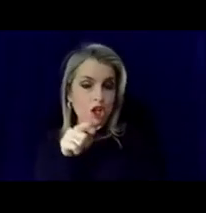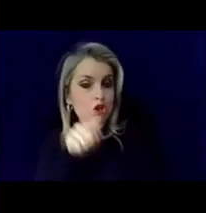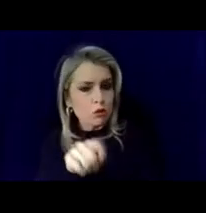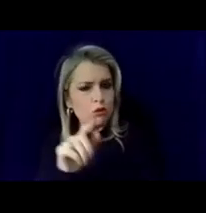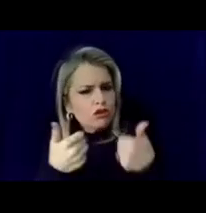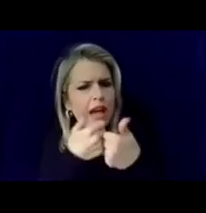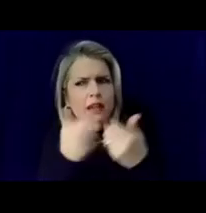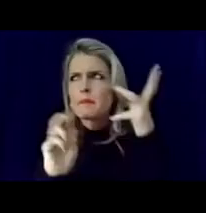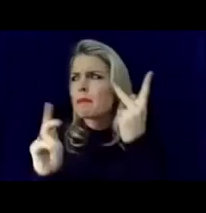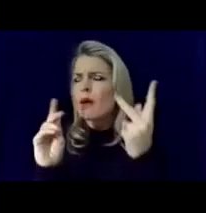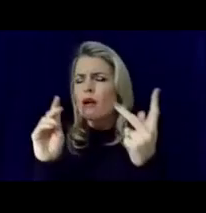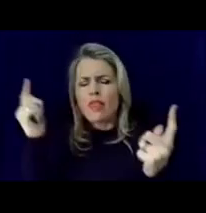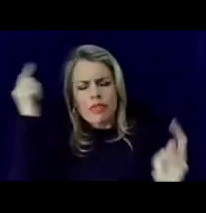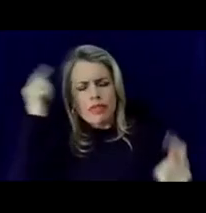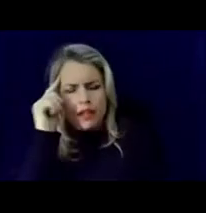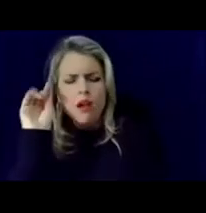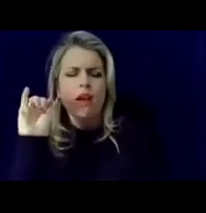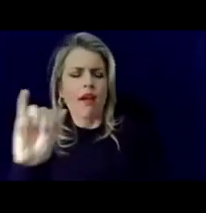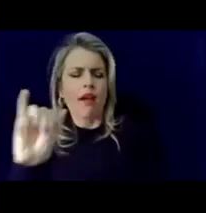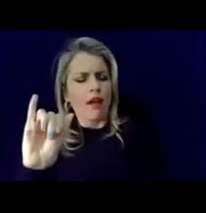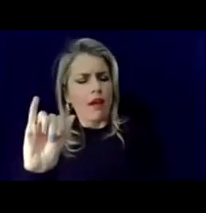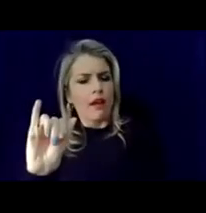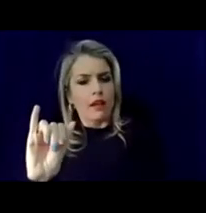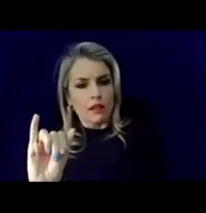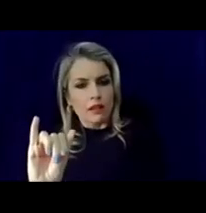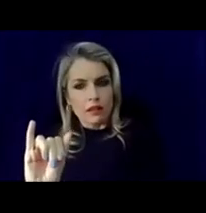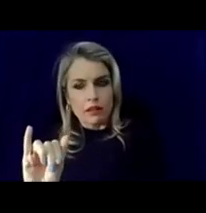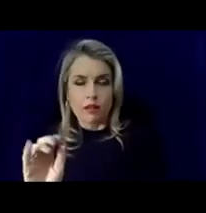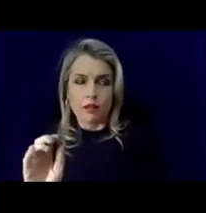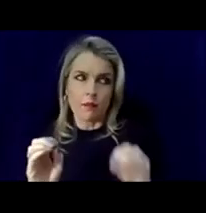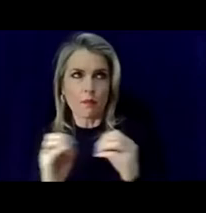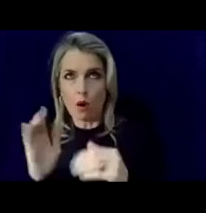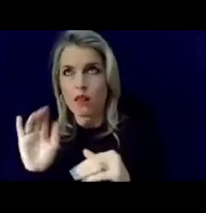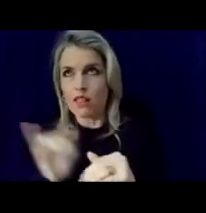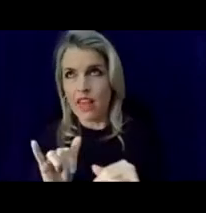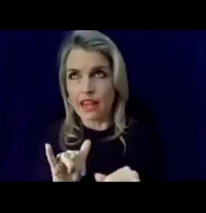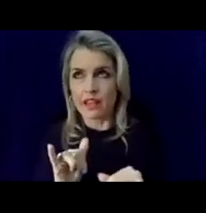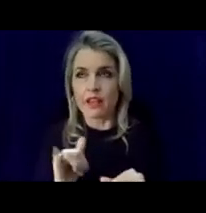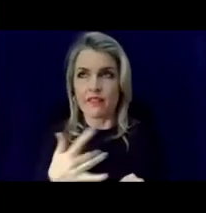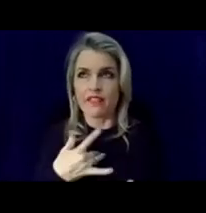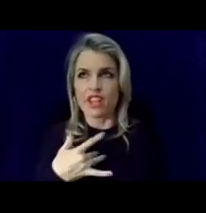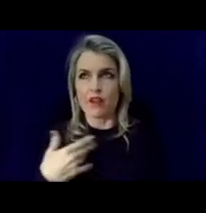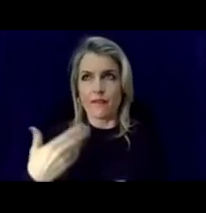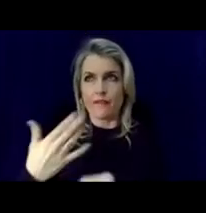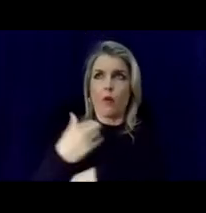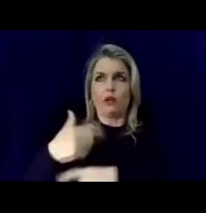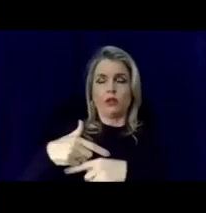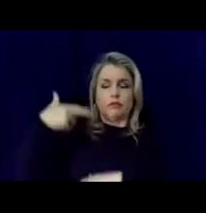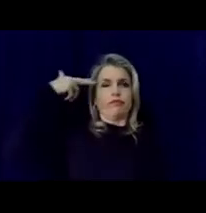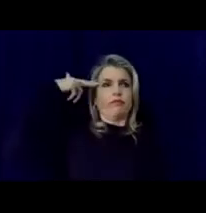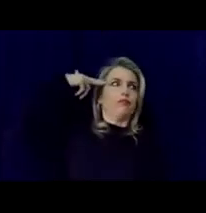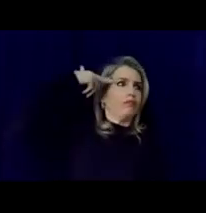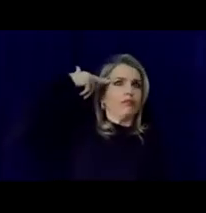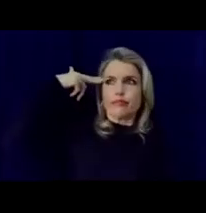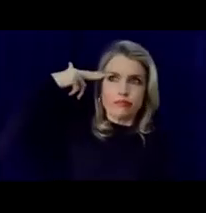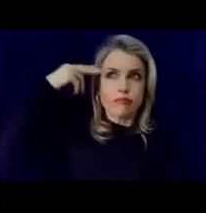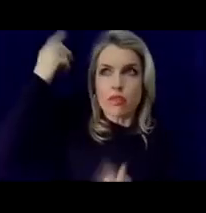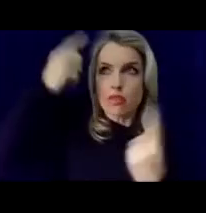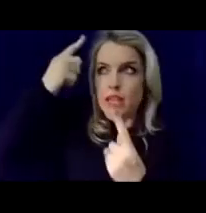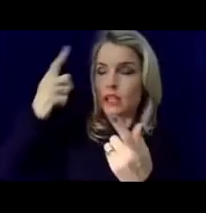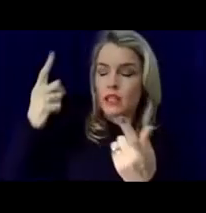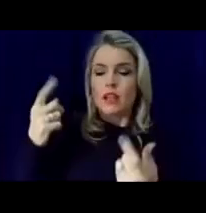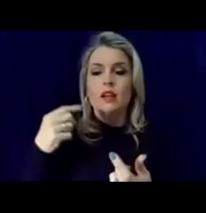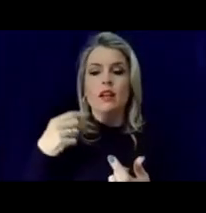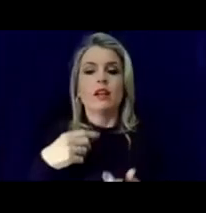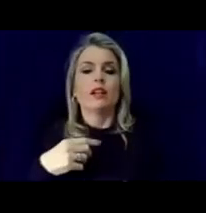challenged the audience to really think. More like forced us at gunpoint. Anika shoots Clinton a dirty look.